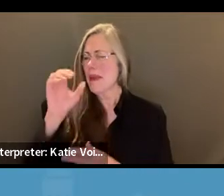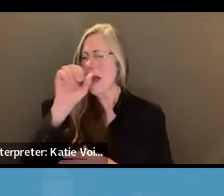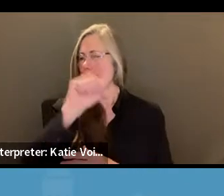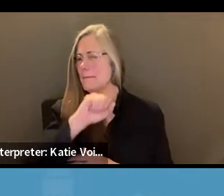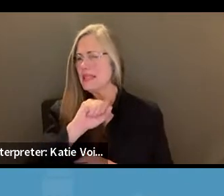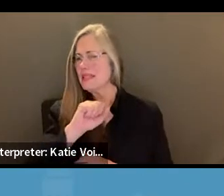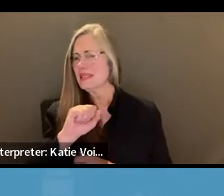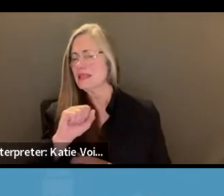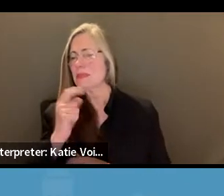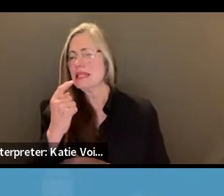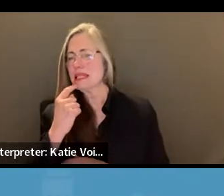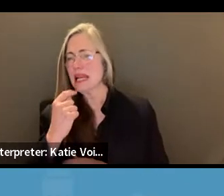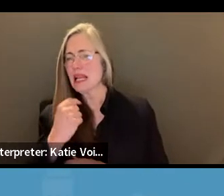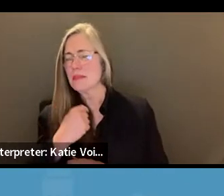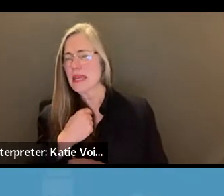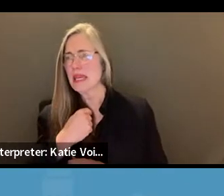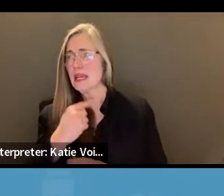that